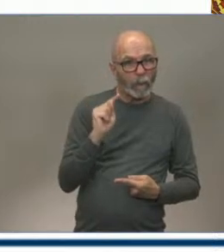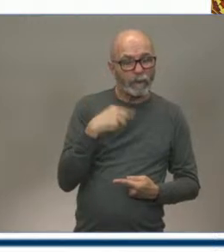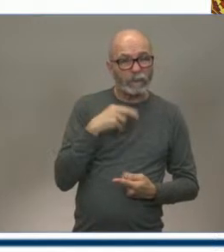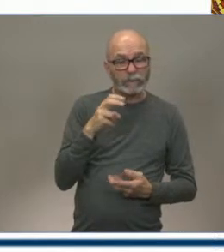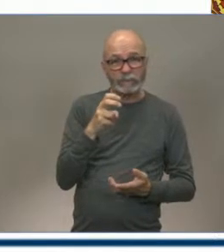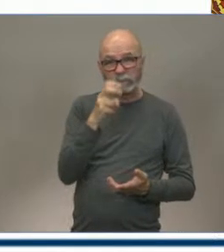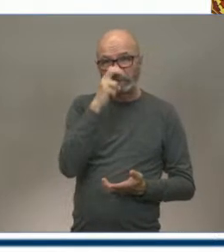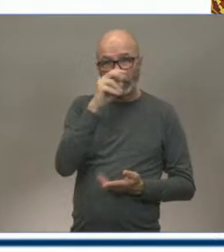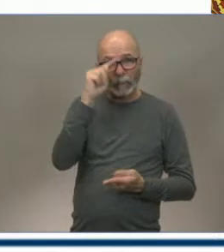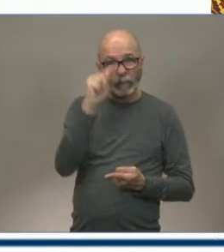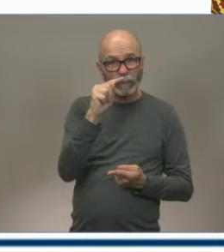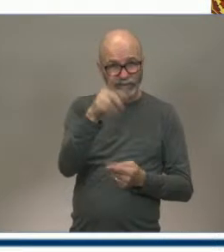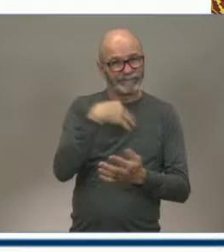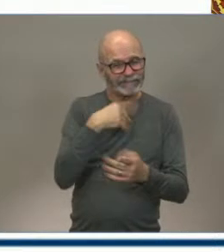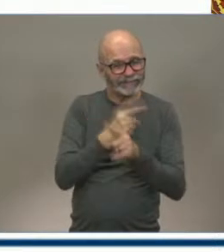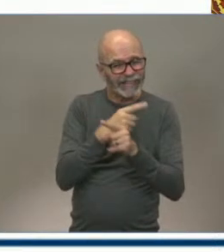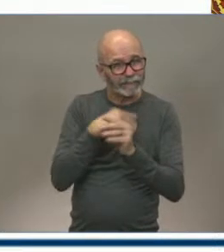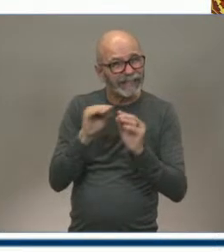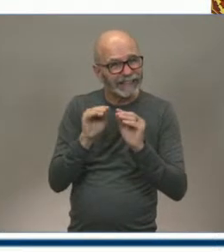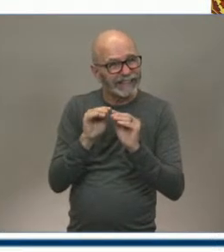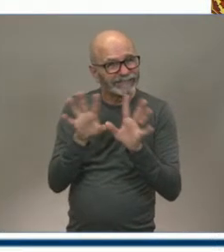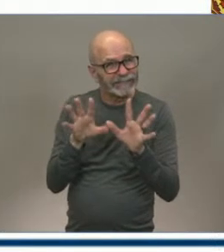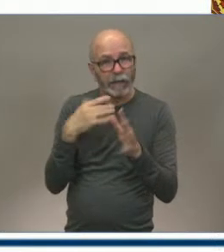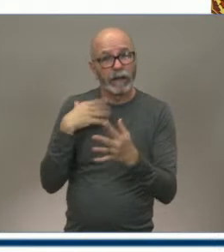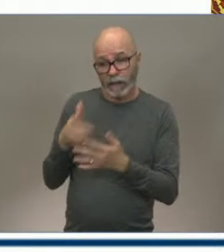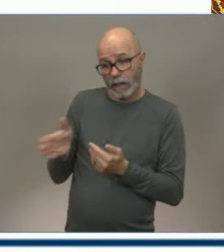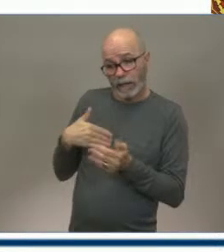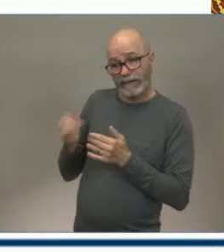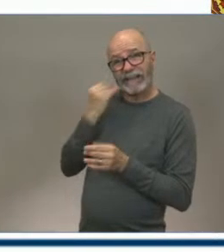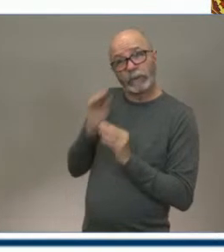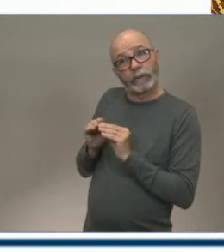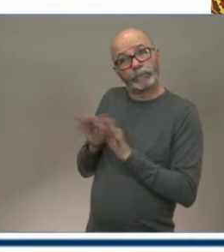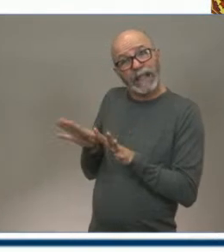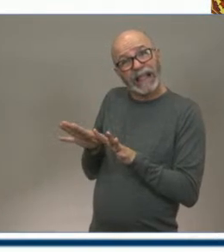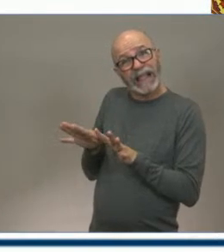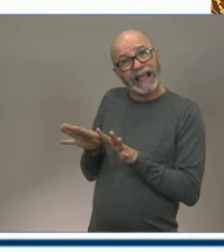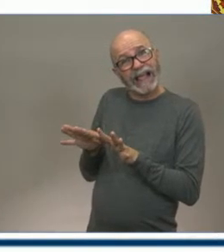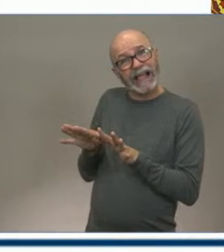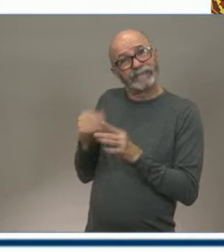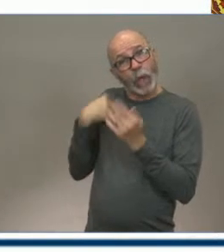the holidays here in Nova Scotia the way it has in New Brunswick, why